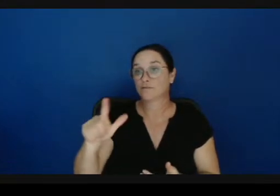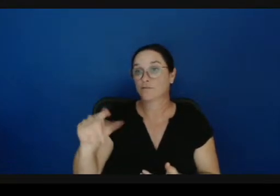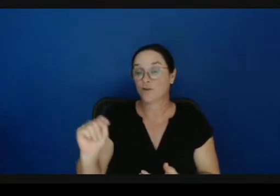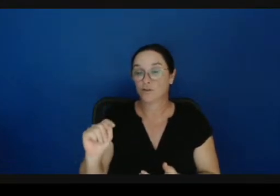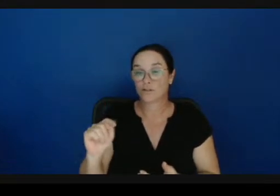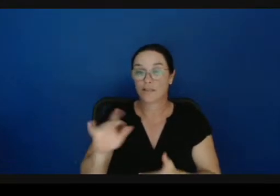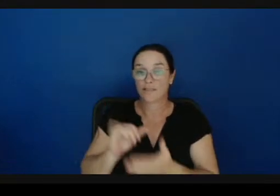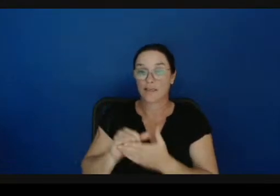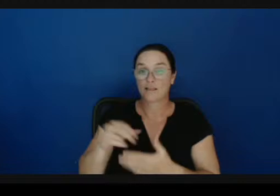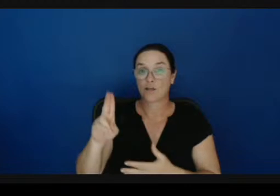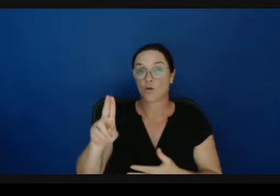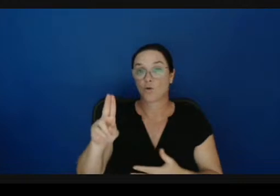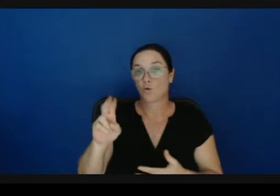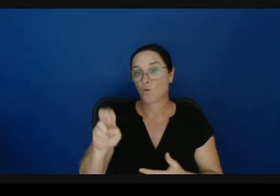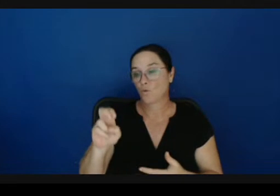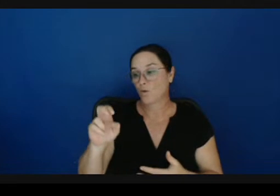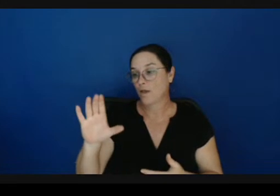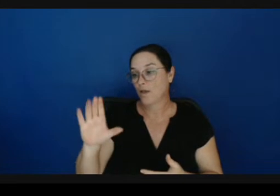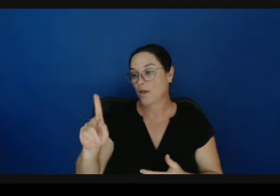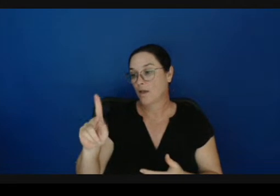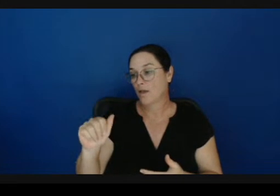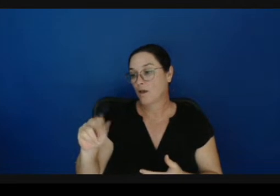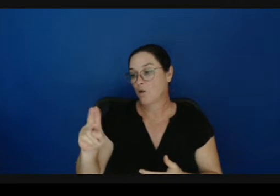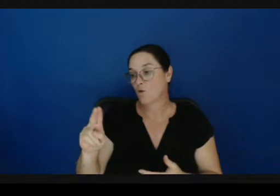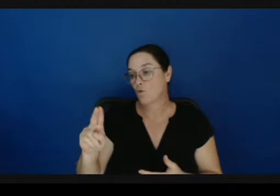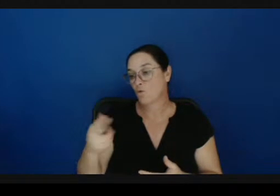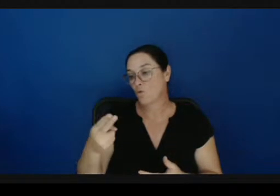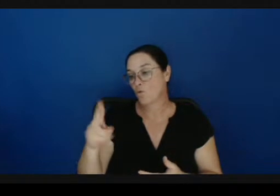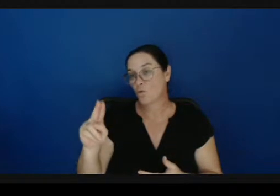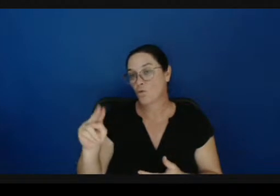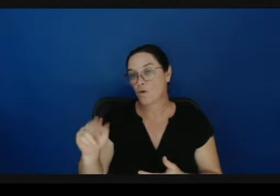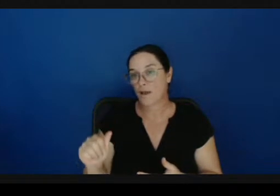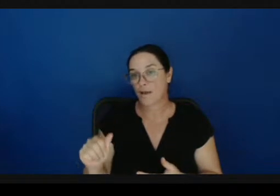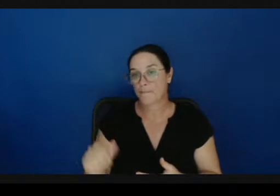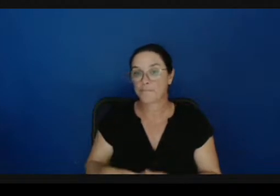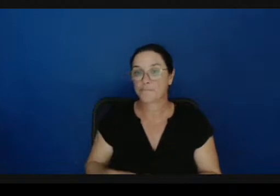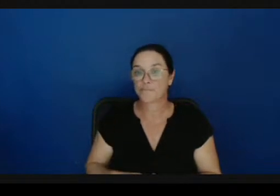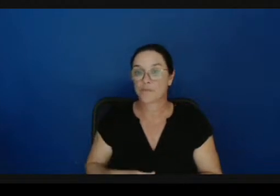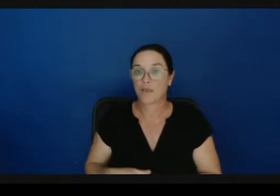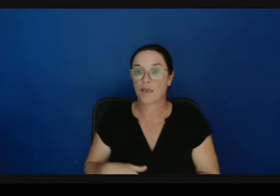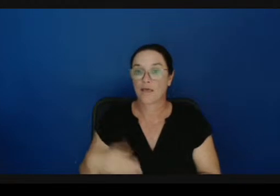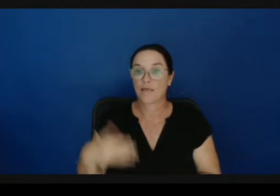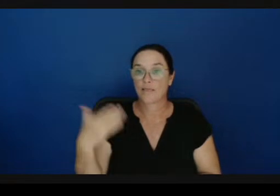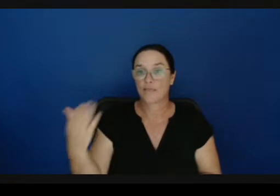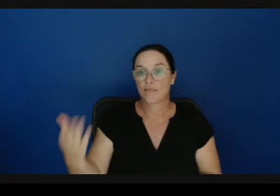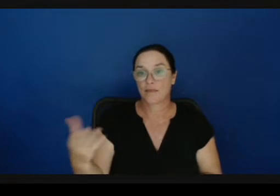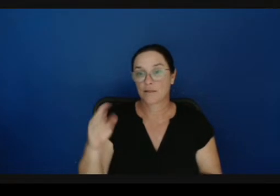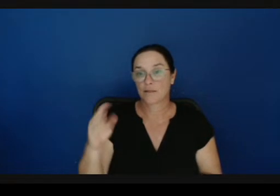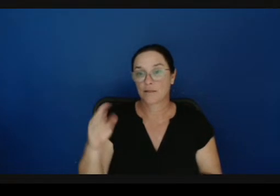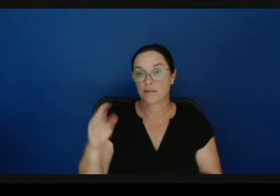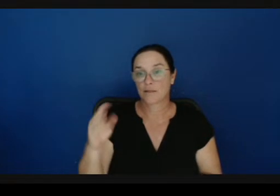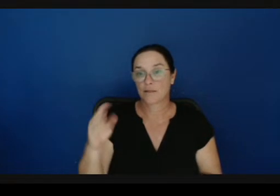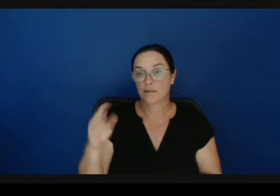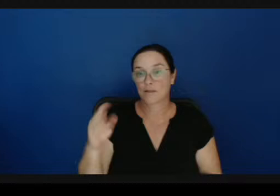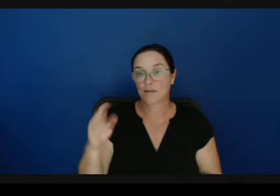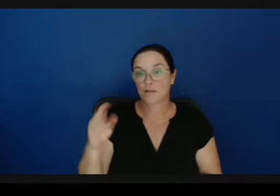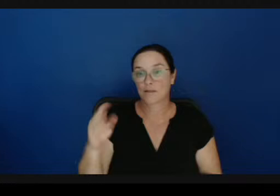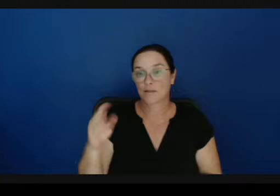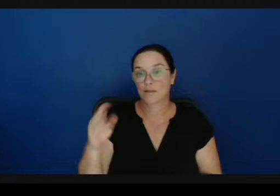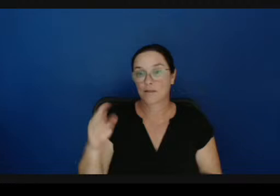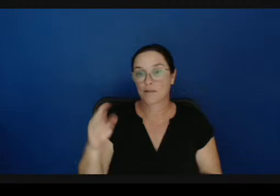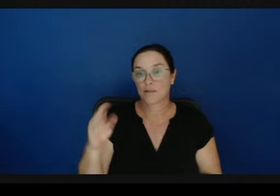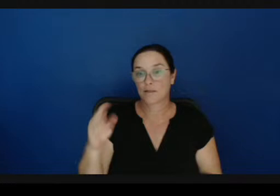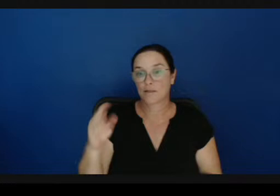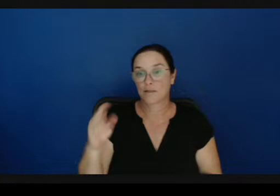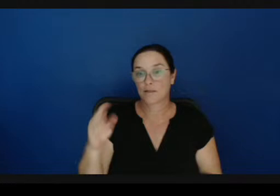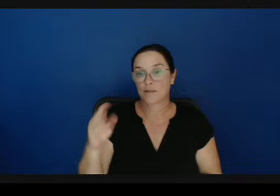Waikahuna. There is our Mauna Load closure. Started November 4th for 6 weeks. The road